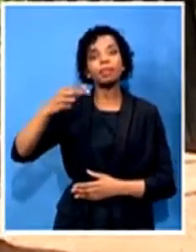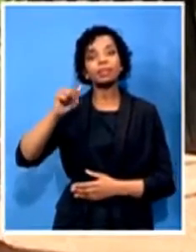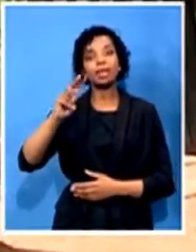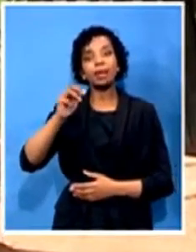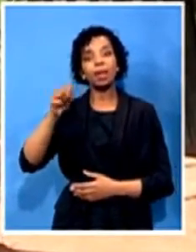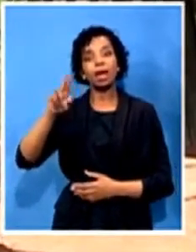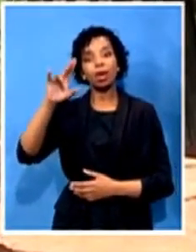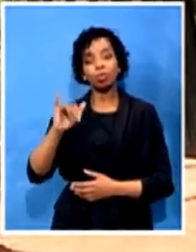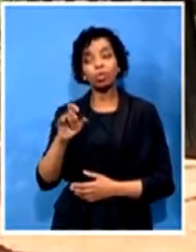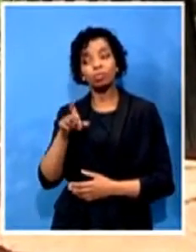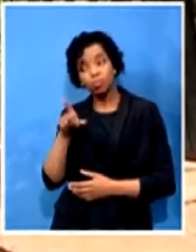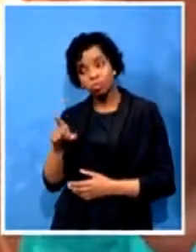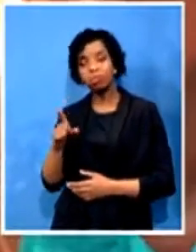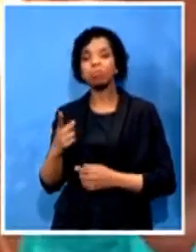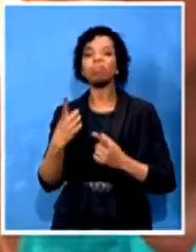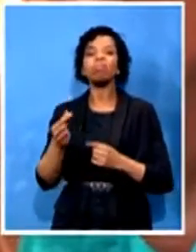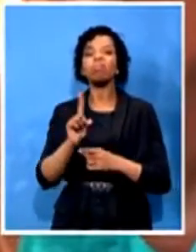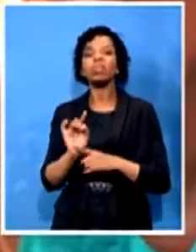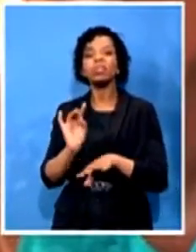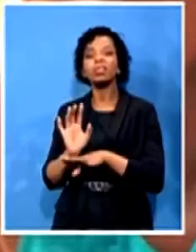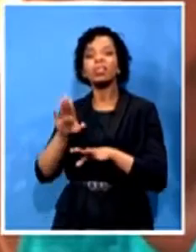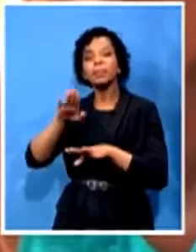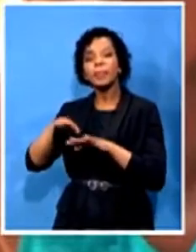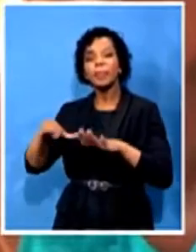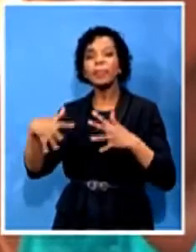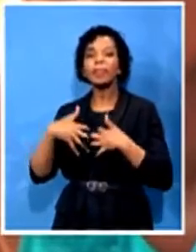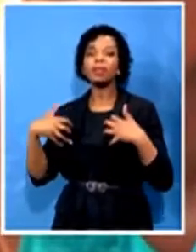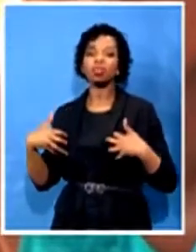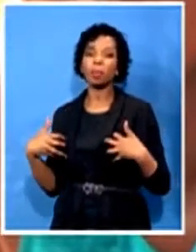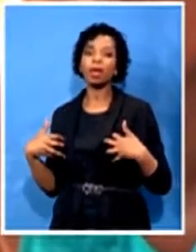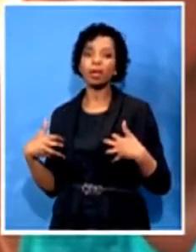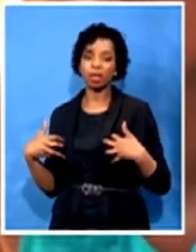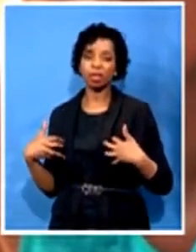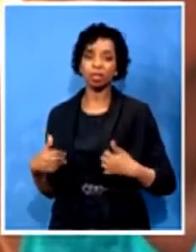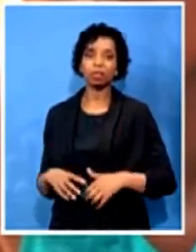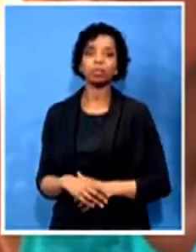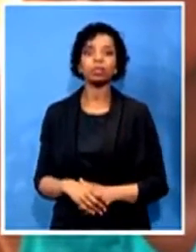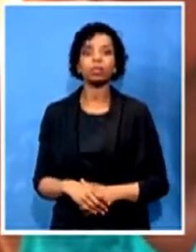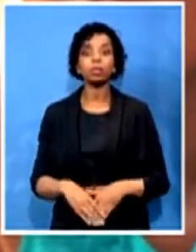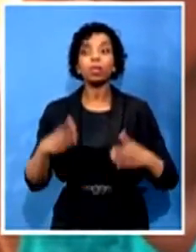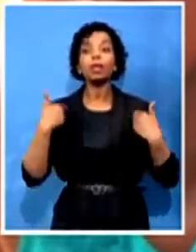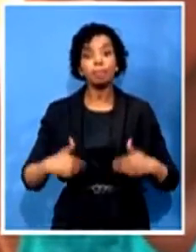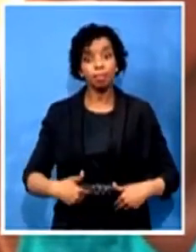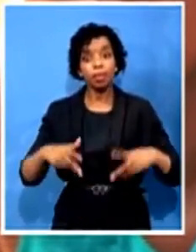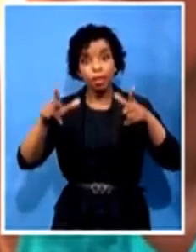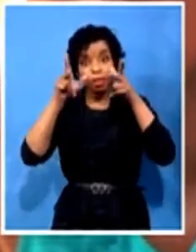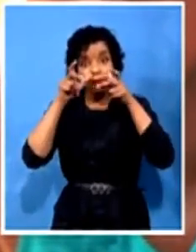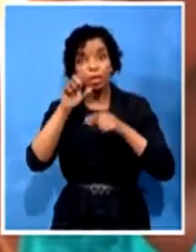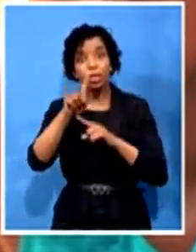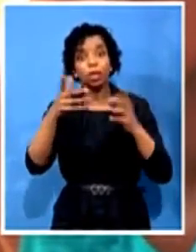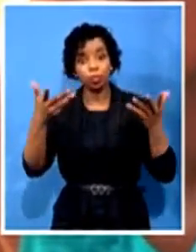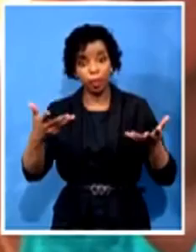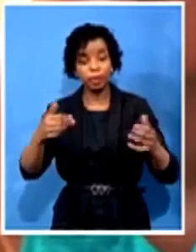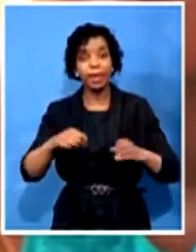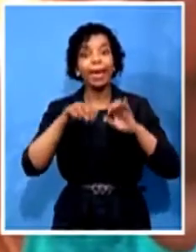friend of the girl child. What I'm seeing is that people who do not know that they are rights, they